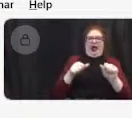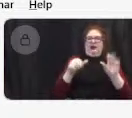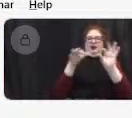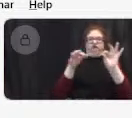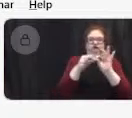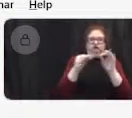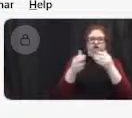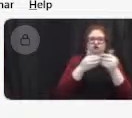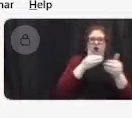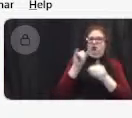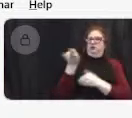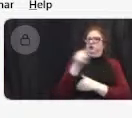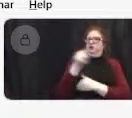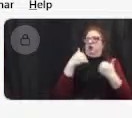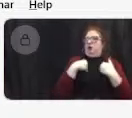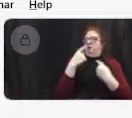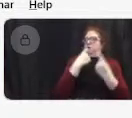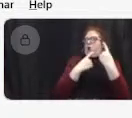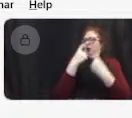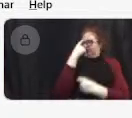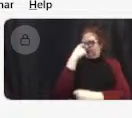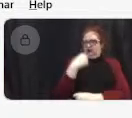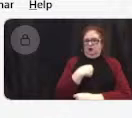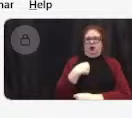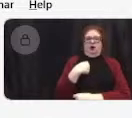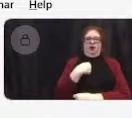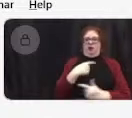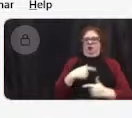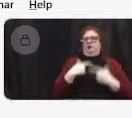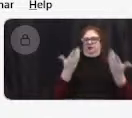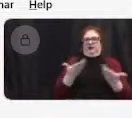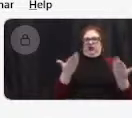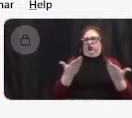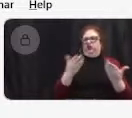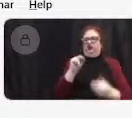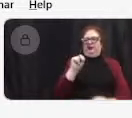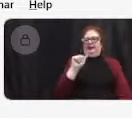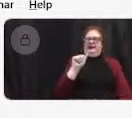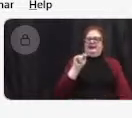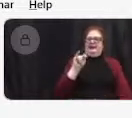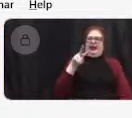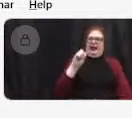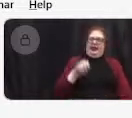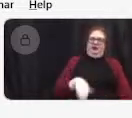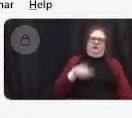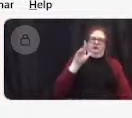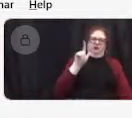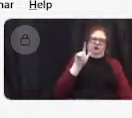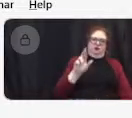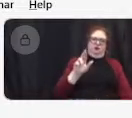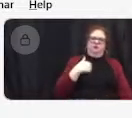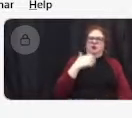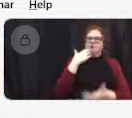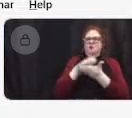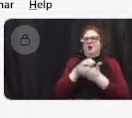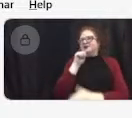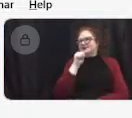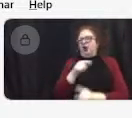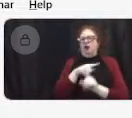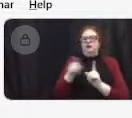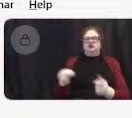for me. I'm a native of Little Rock. My wife is not, but she has fallen in love with Little